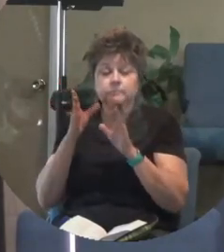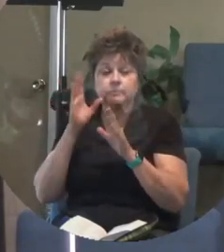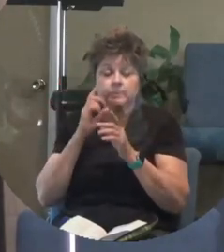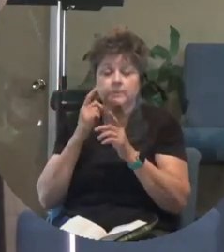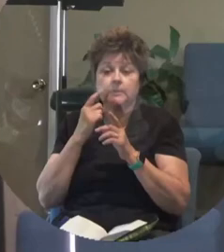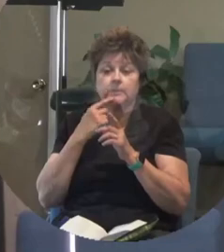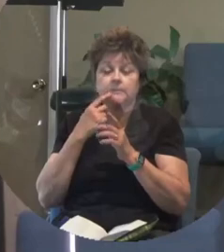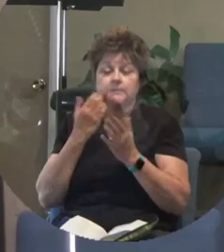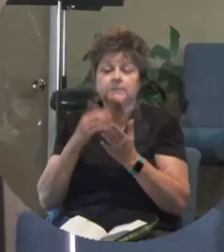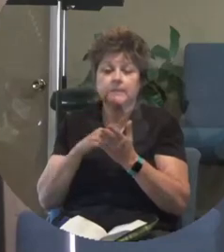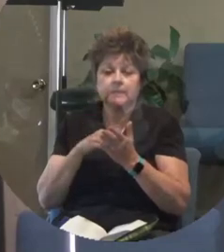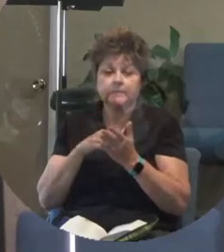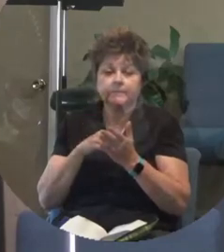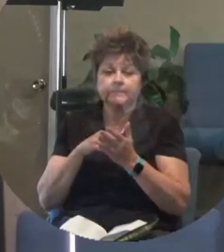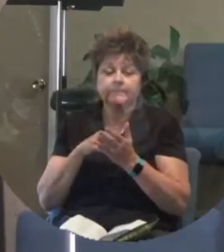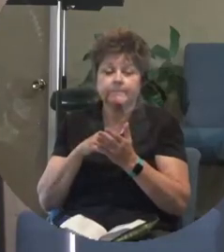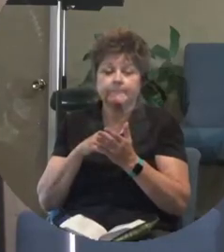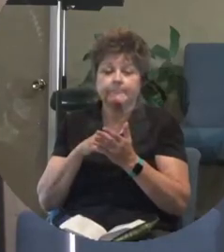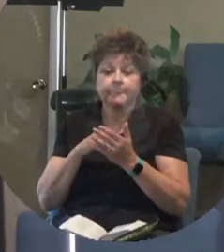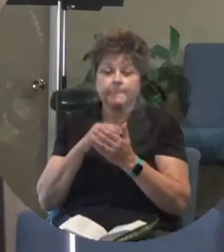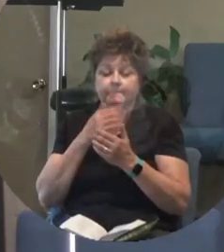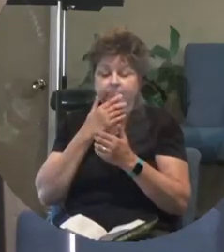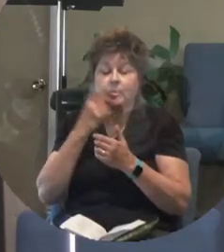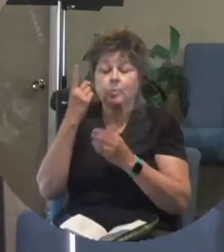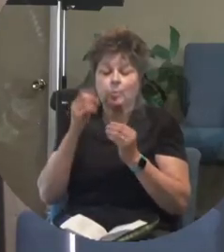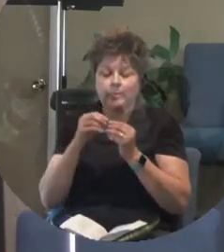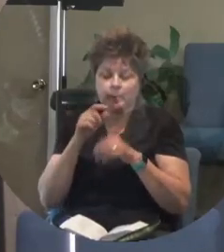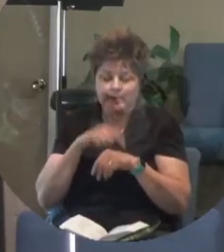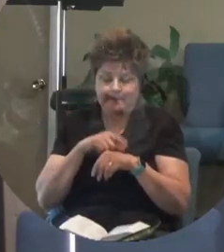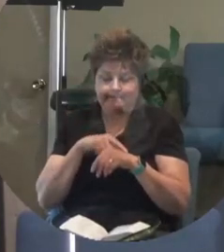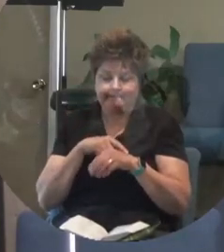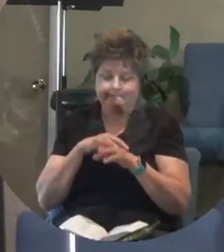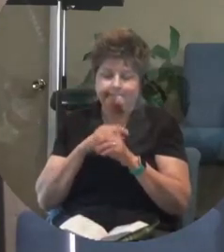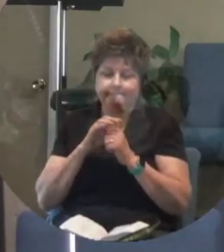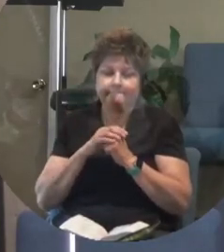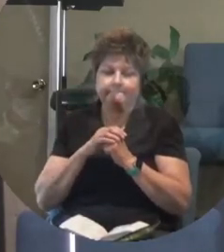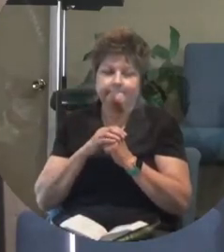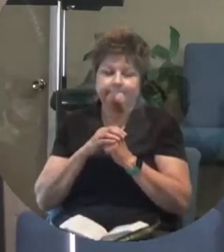again, I'm gonna one more time.